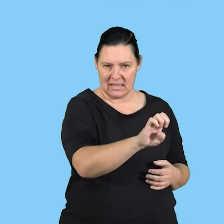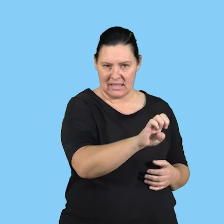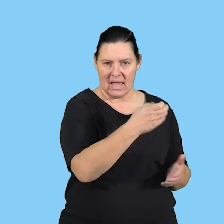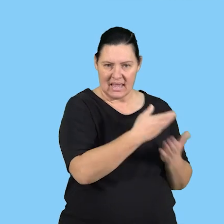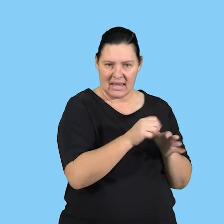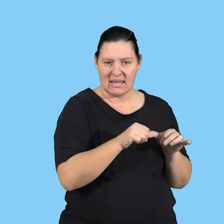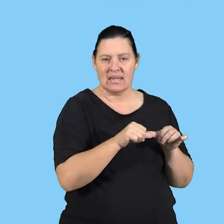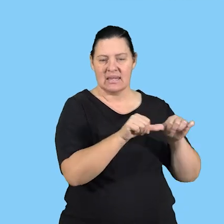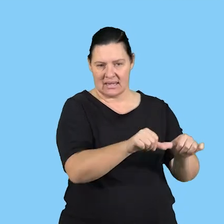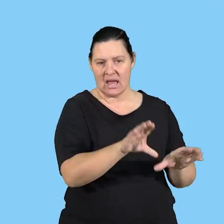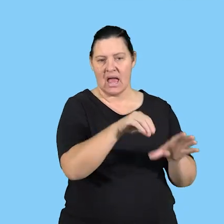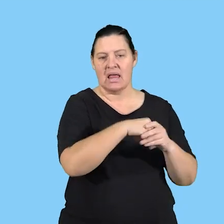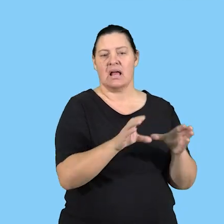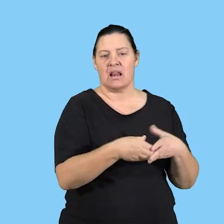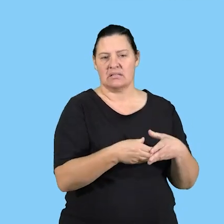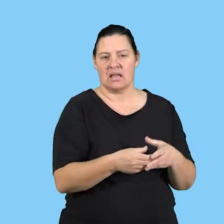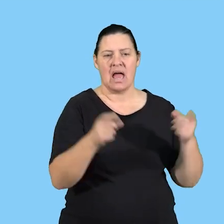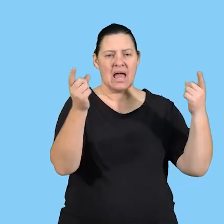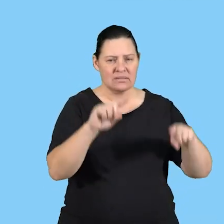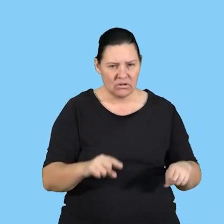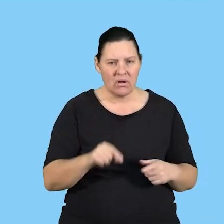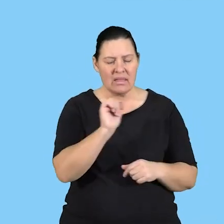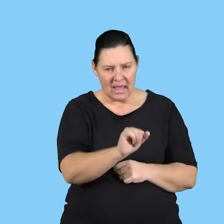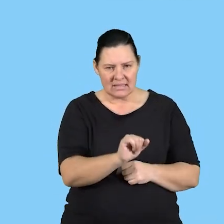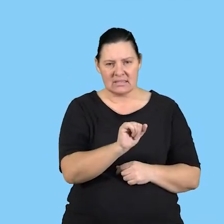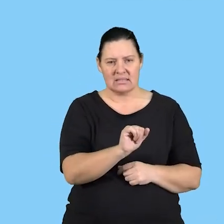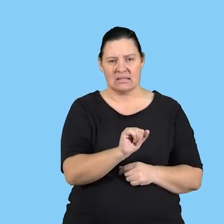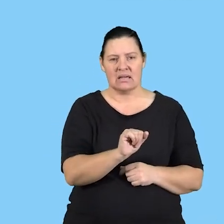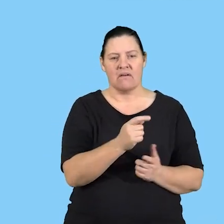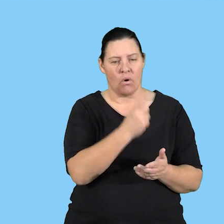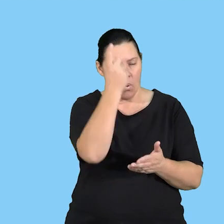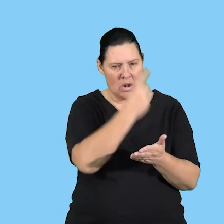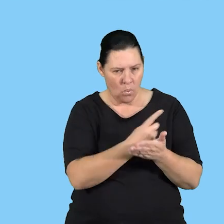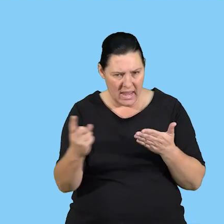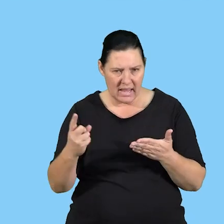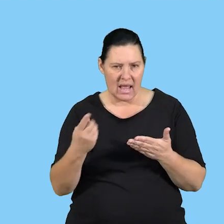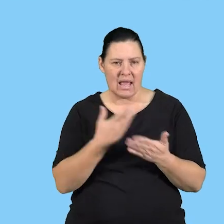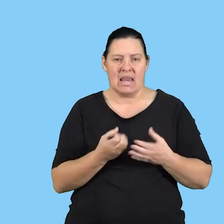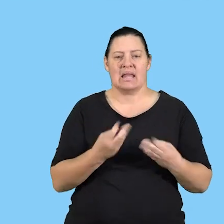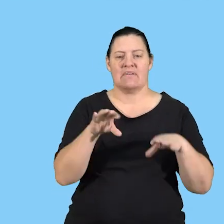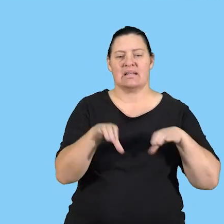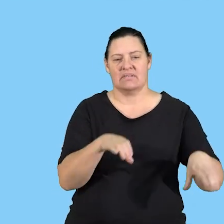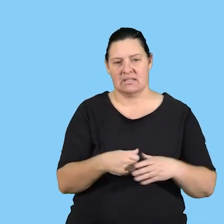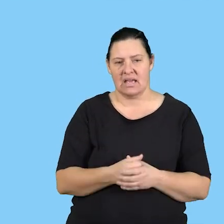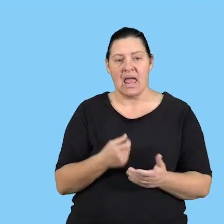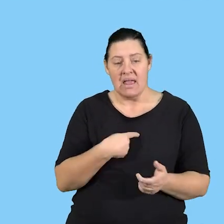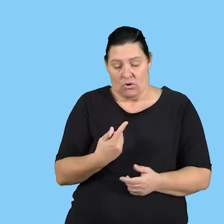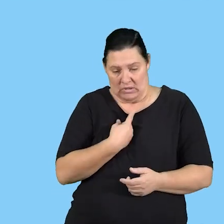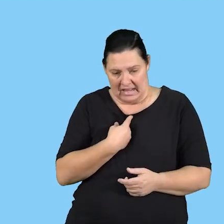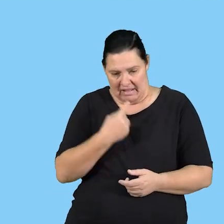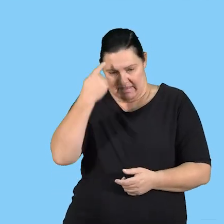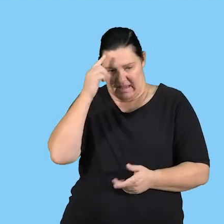sustain you in your classroom, and especially in that multi-grade classrooms, for a whole week if you apply your